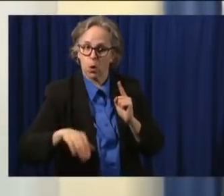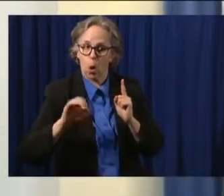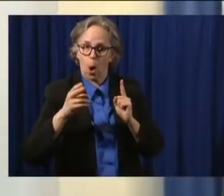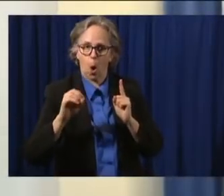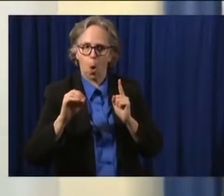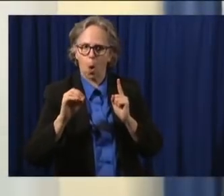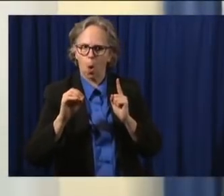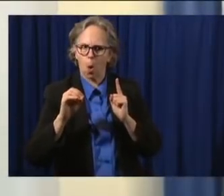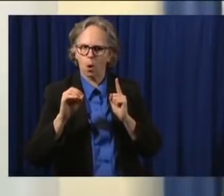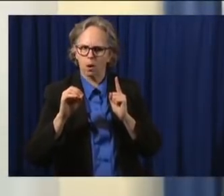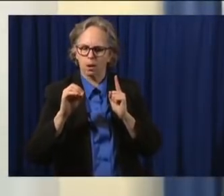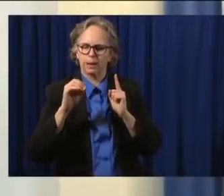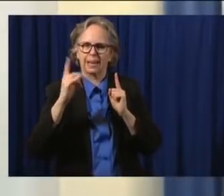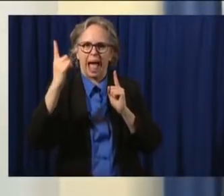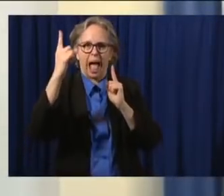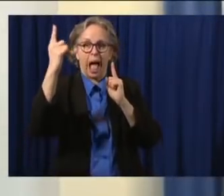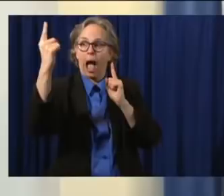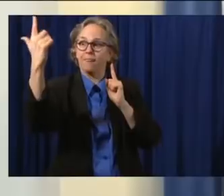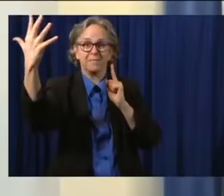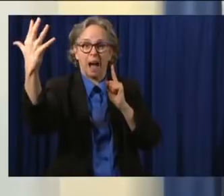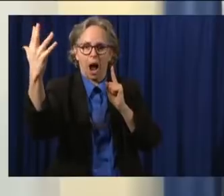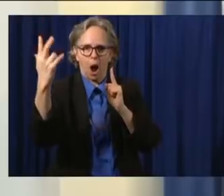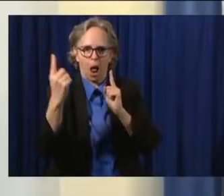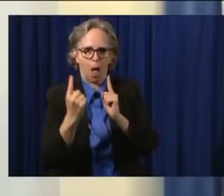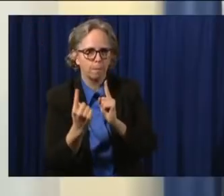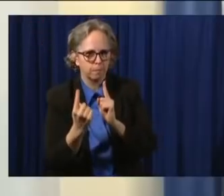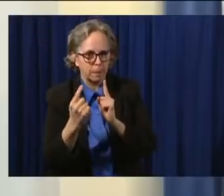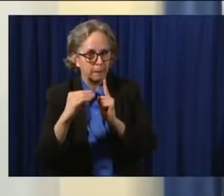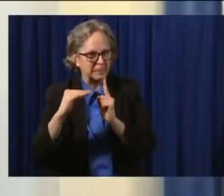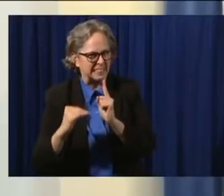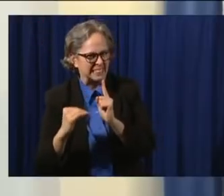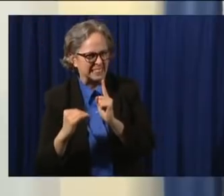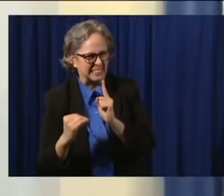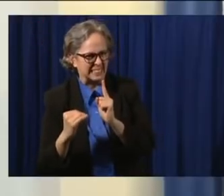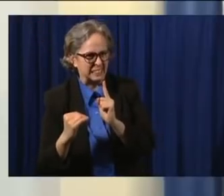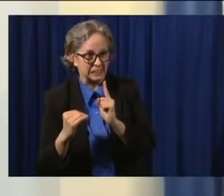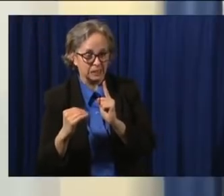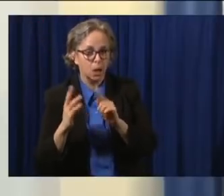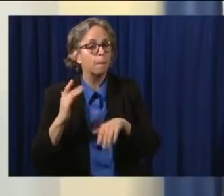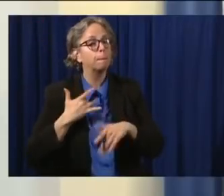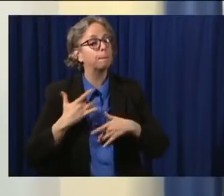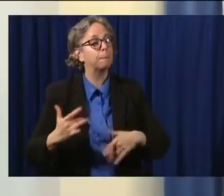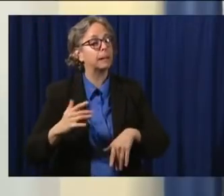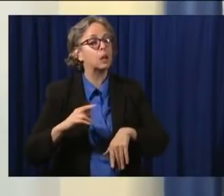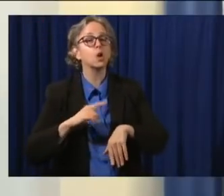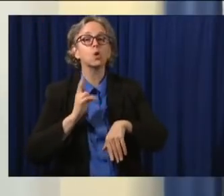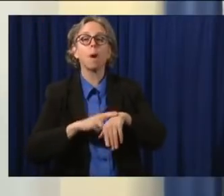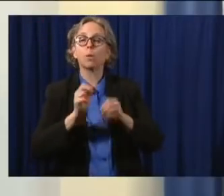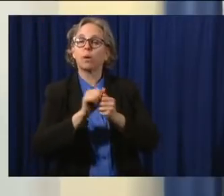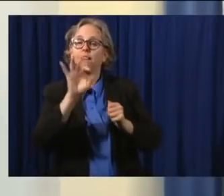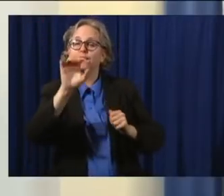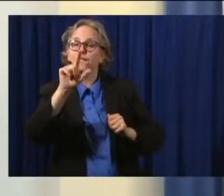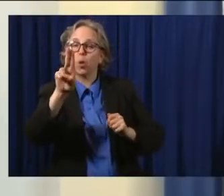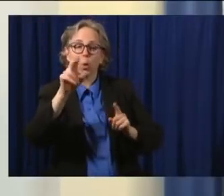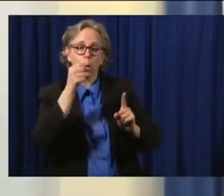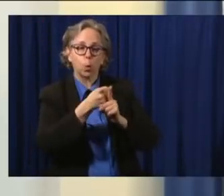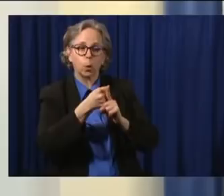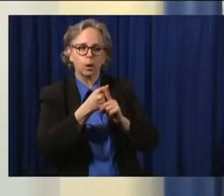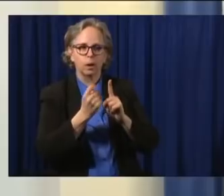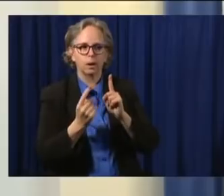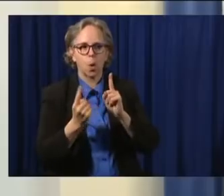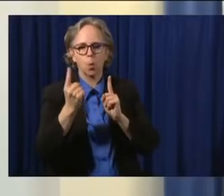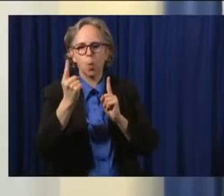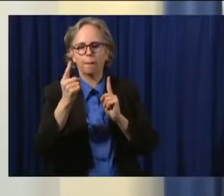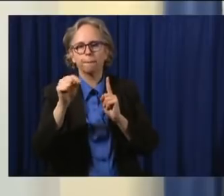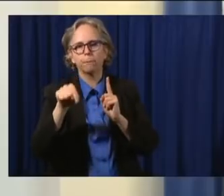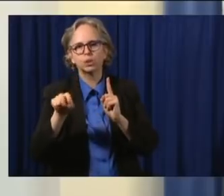1 to 1 or below. A typical flu season is a 1 to 1.2. That's when we see our capacity at our hospitals be